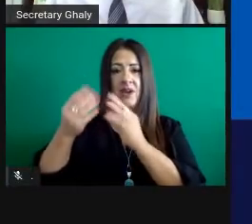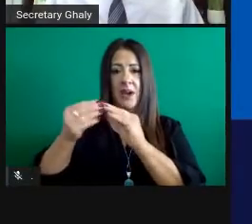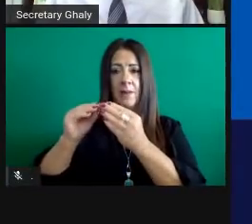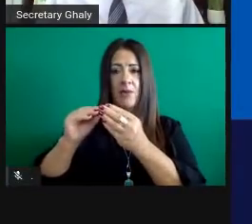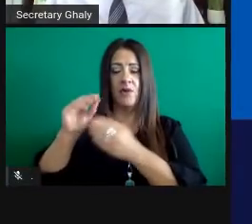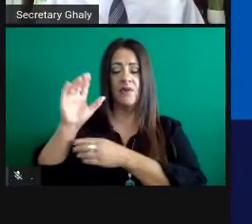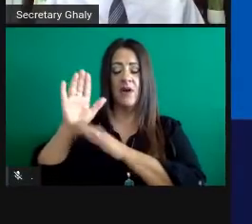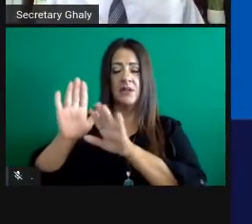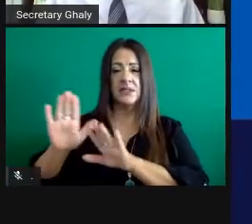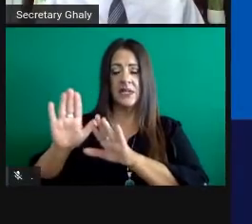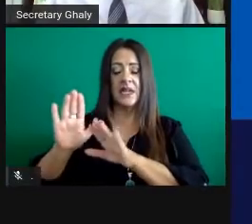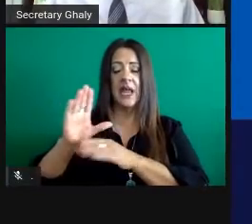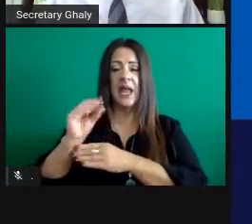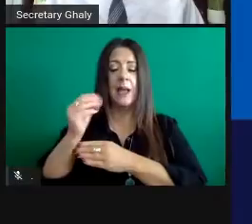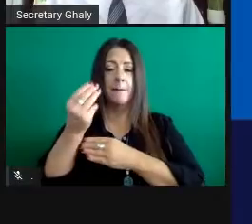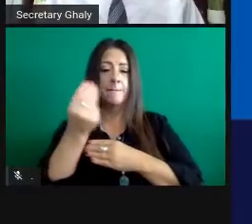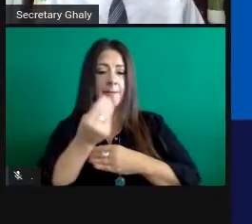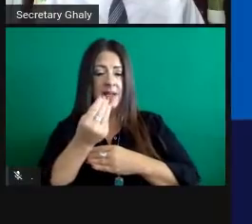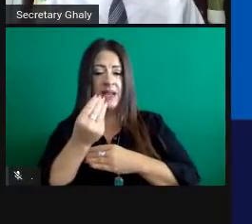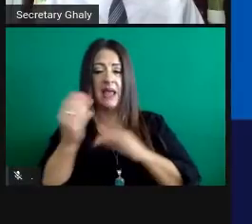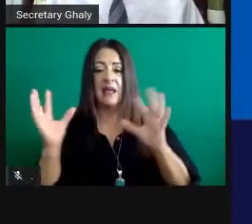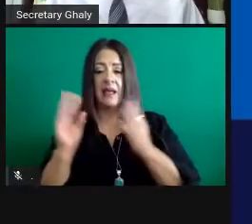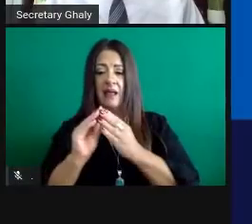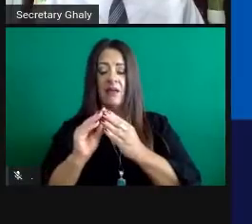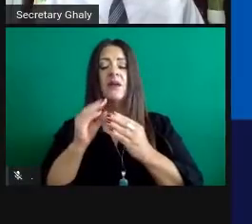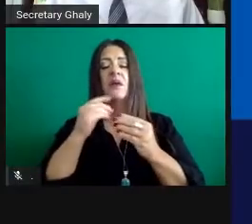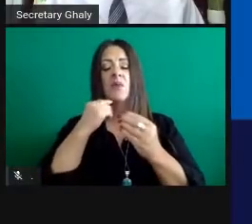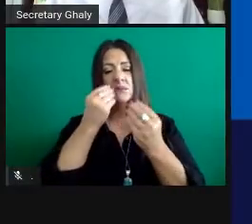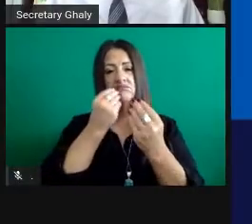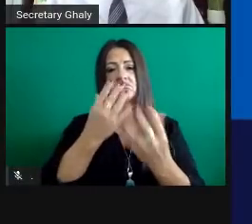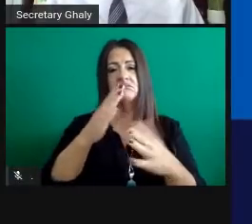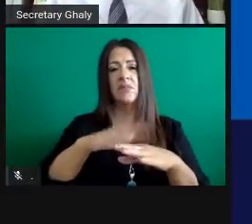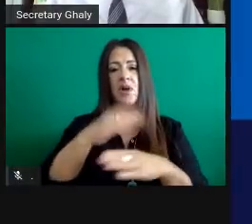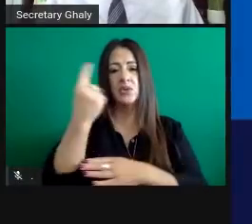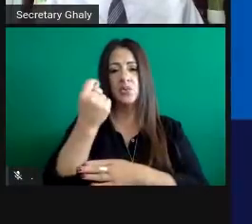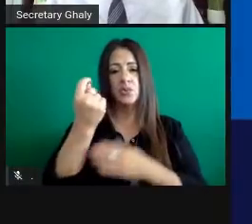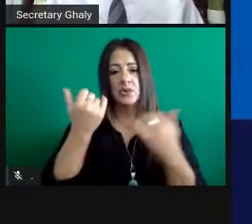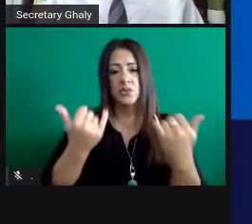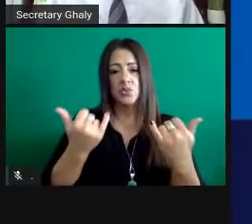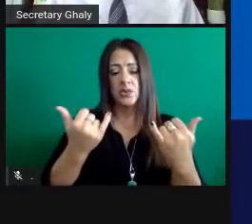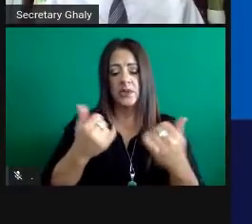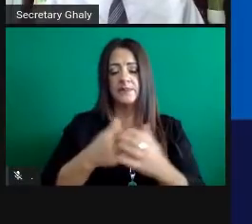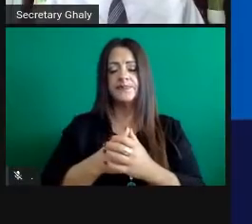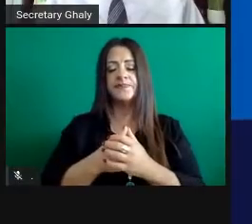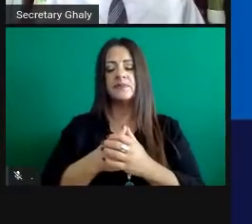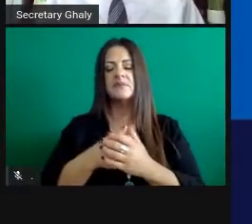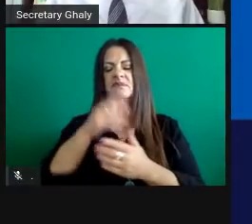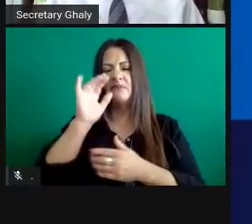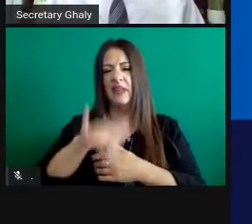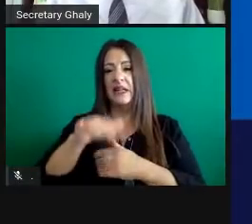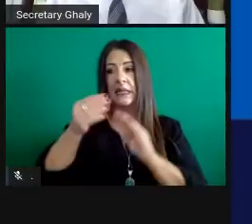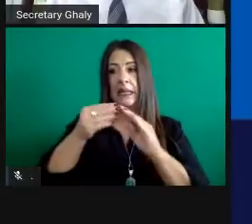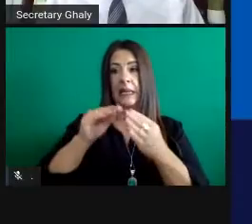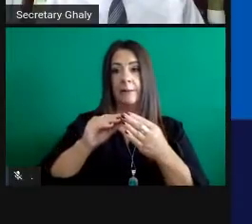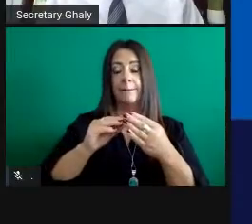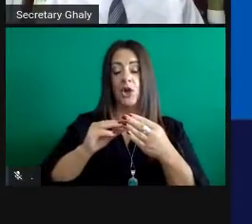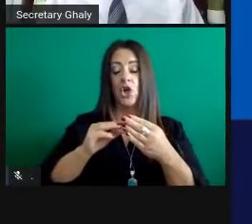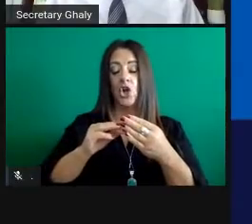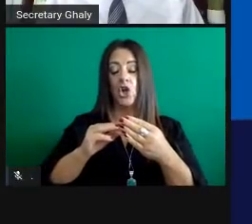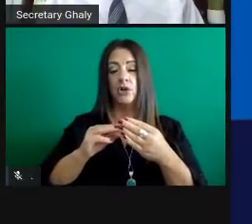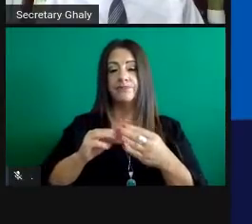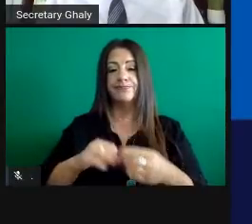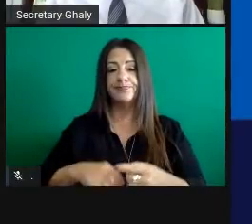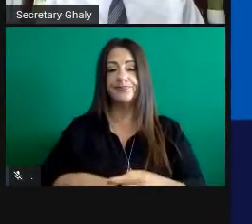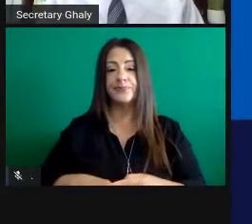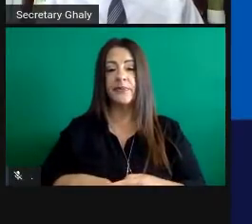publish them on Tuesday. So these numbers a little lower than some of the other trends, but I expect tomorrow's numbers